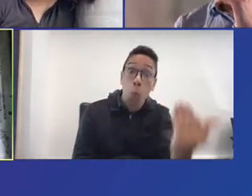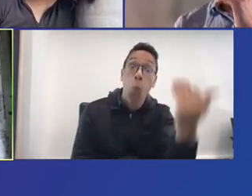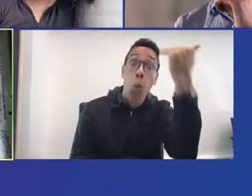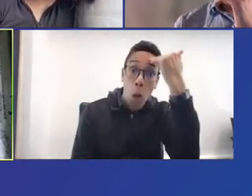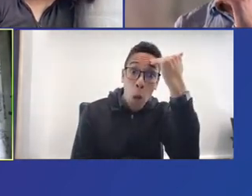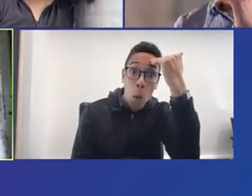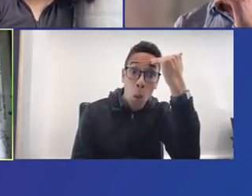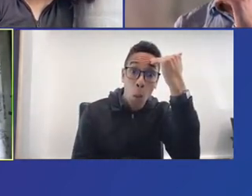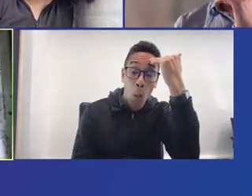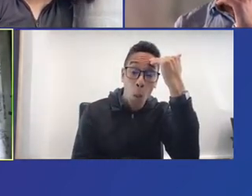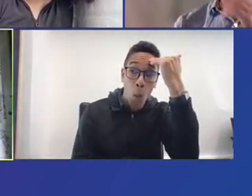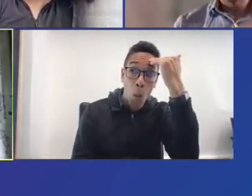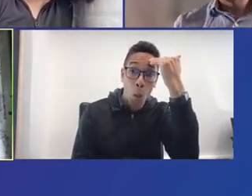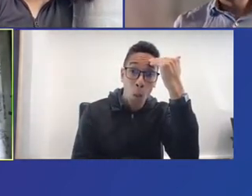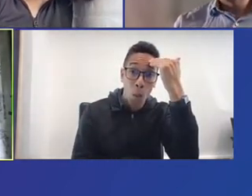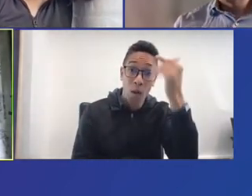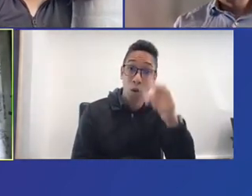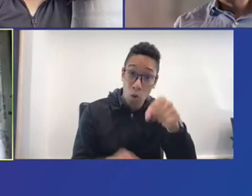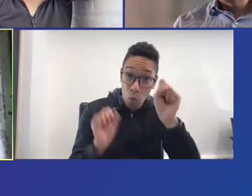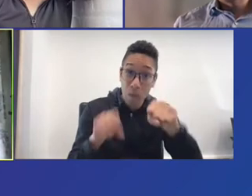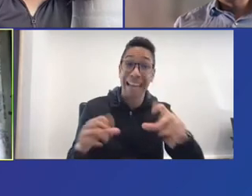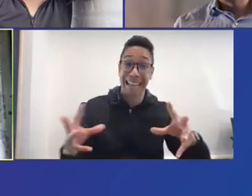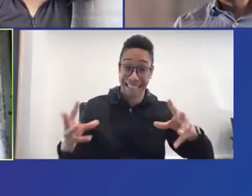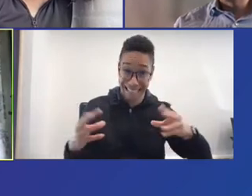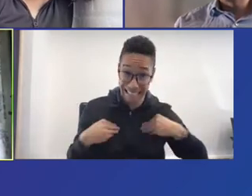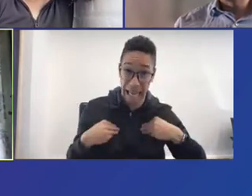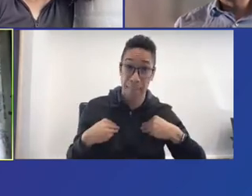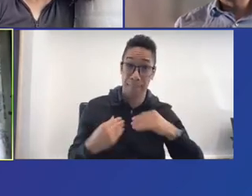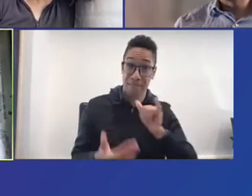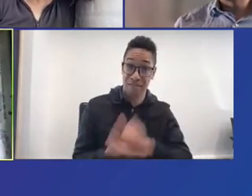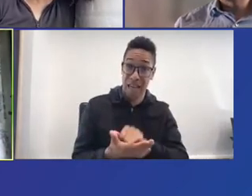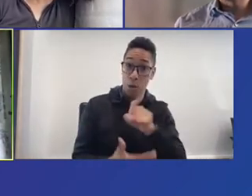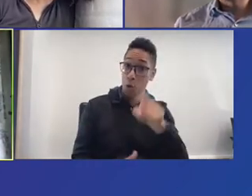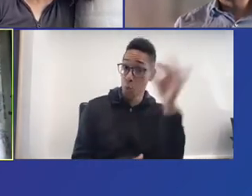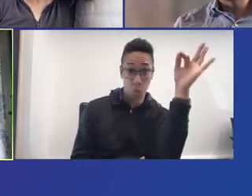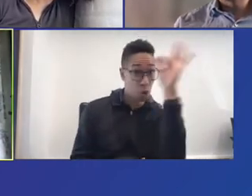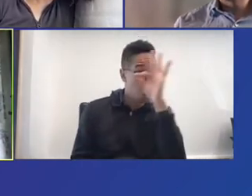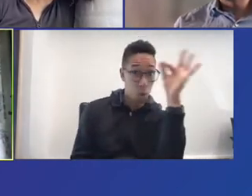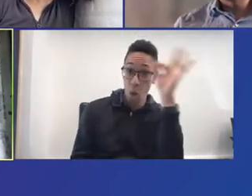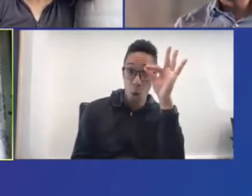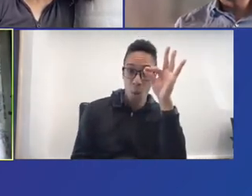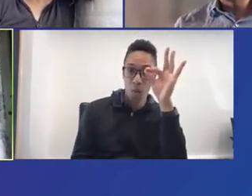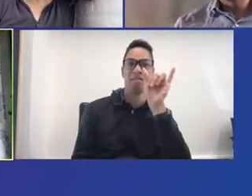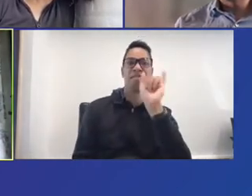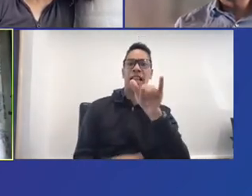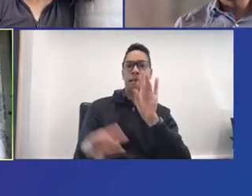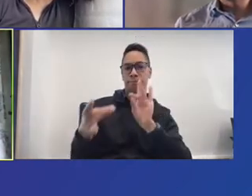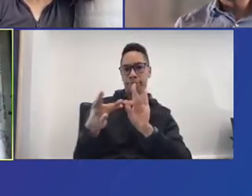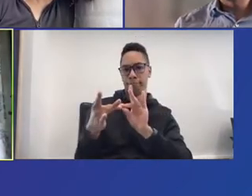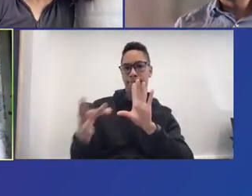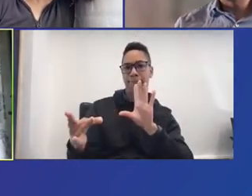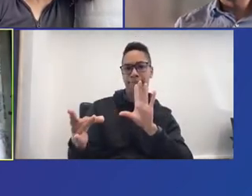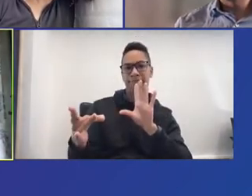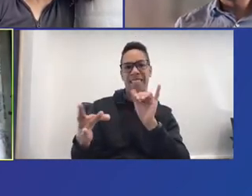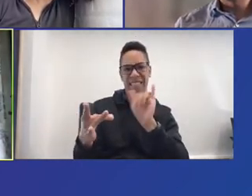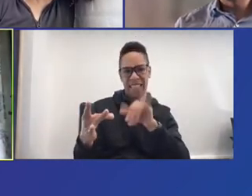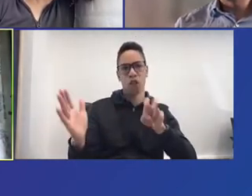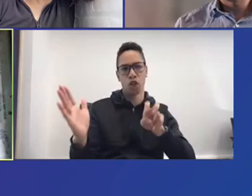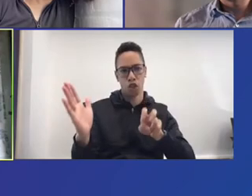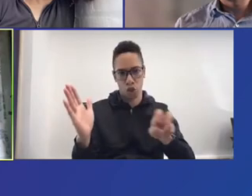don't know, it then takes this other journey of sorts. It's a disconnect.